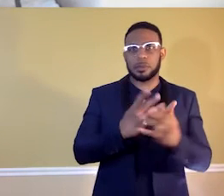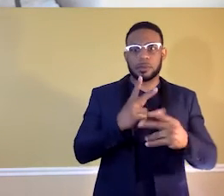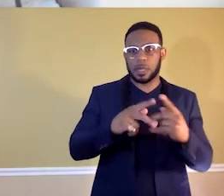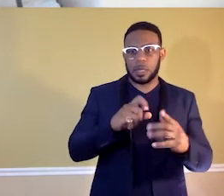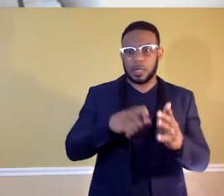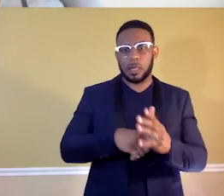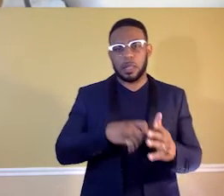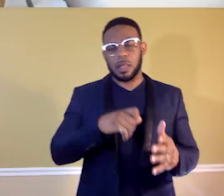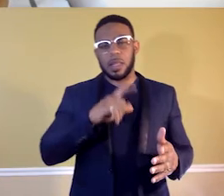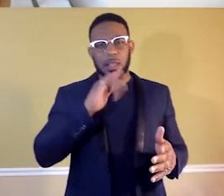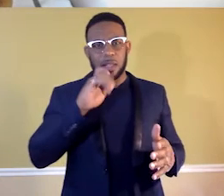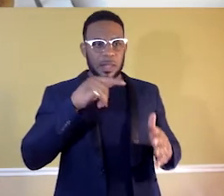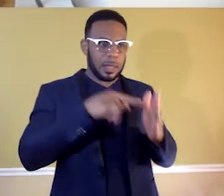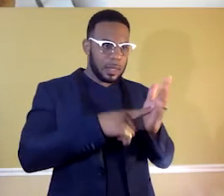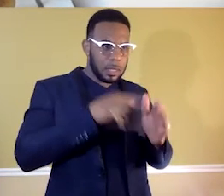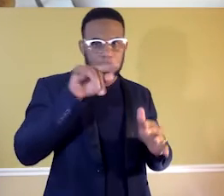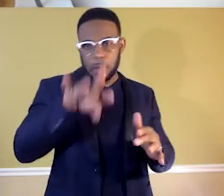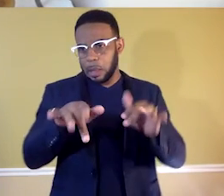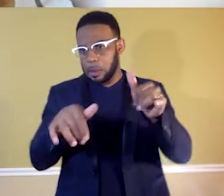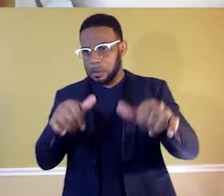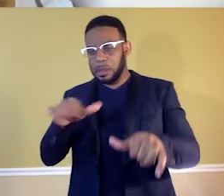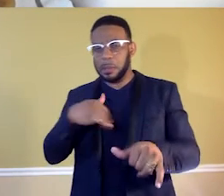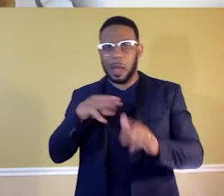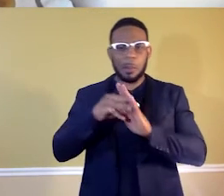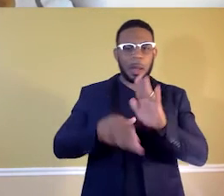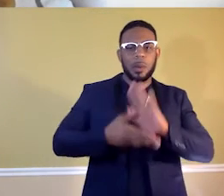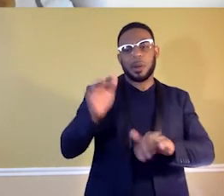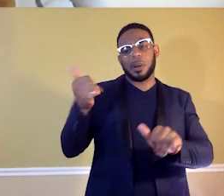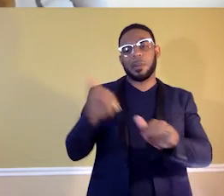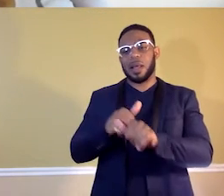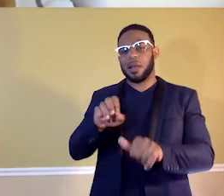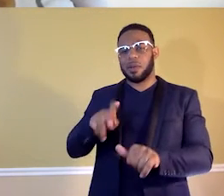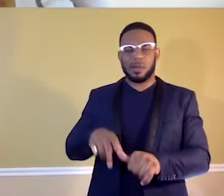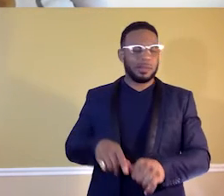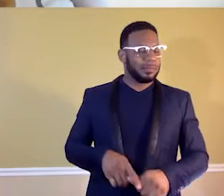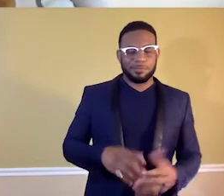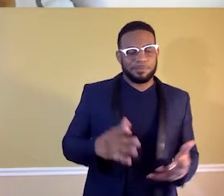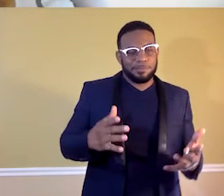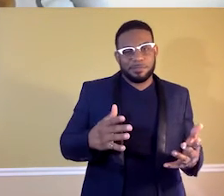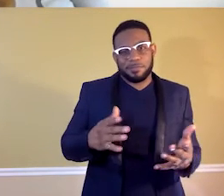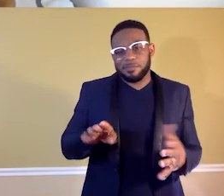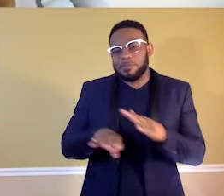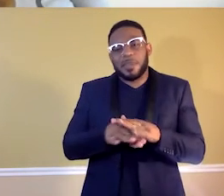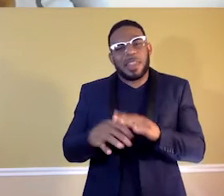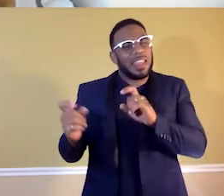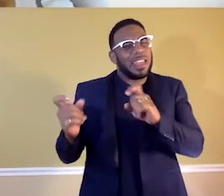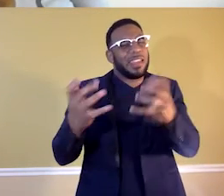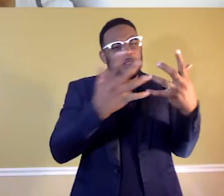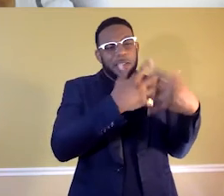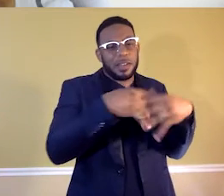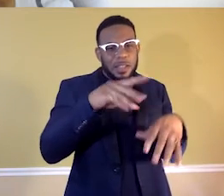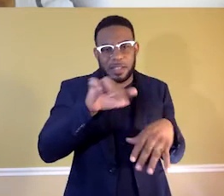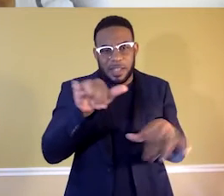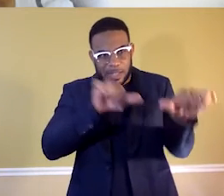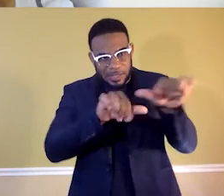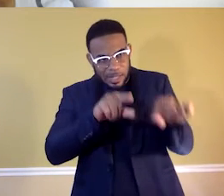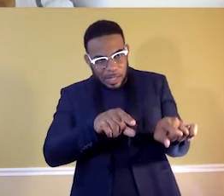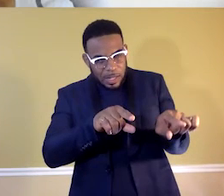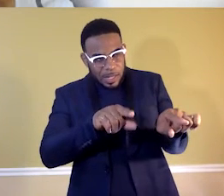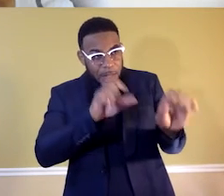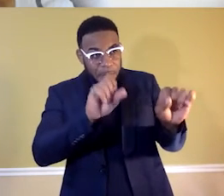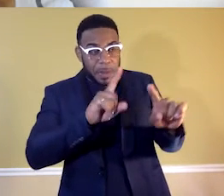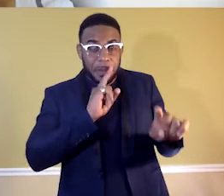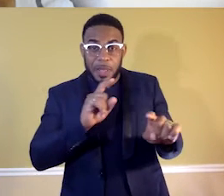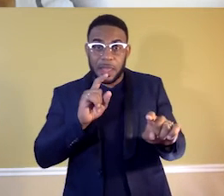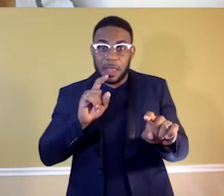NLP, put your text in here, press a button, and then my model will run in the background and show an output. So it's basically giving data scientists ability to